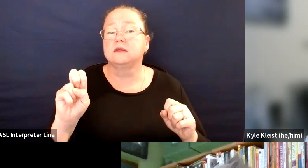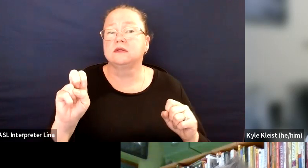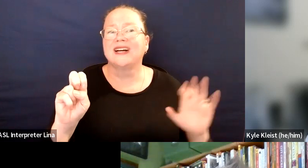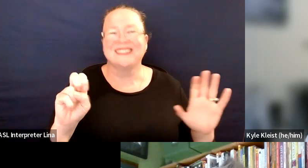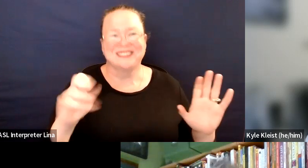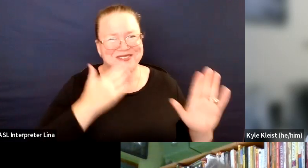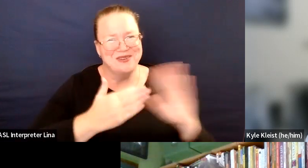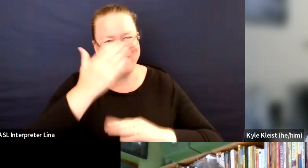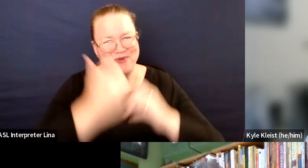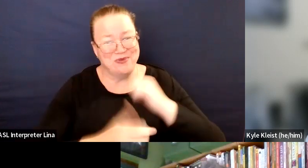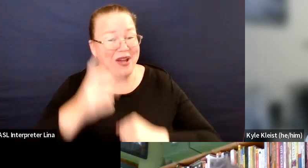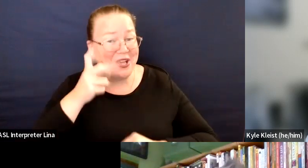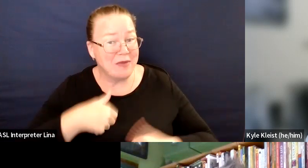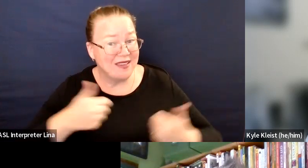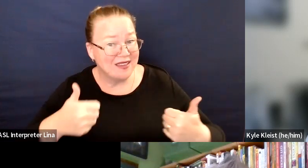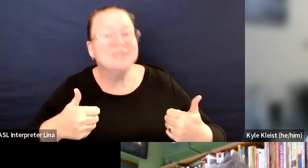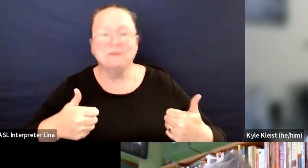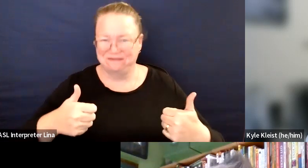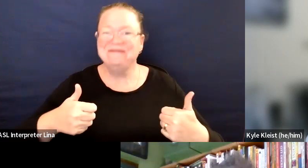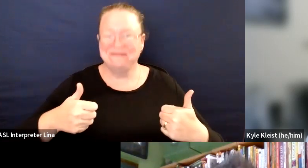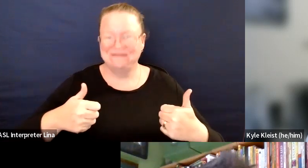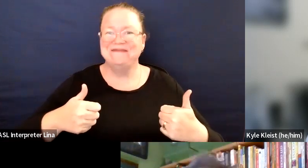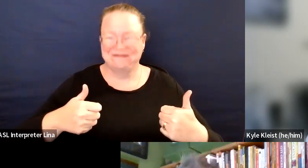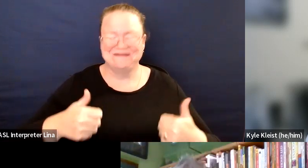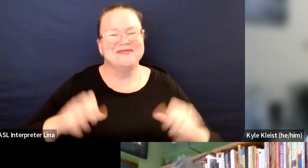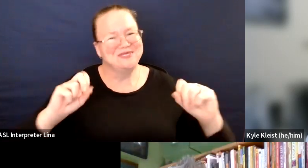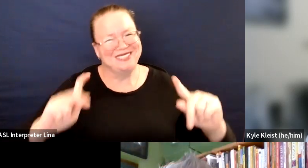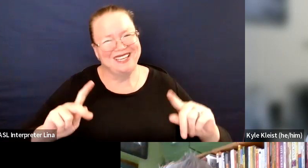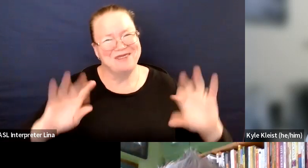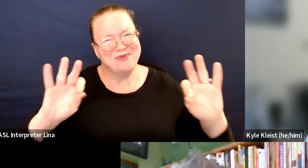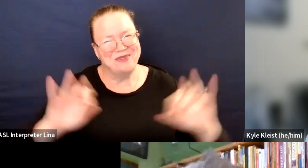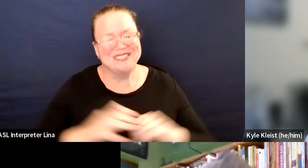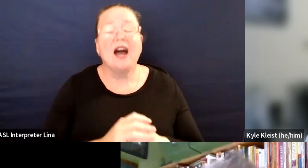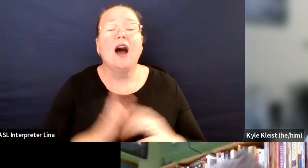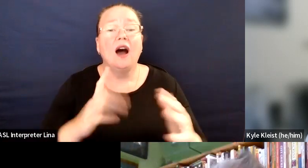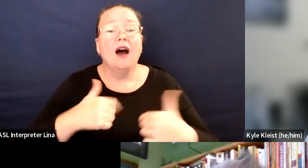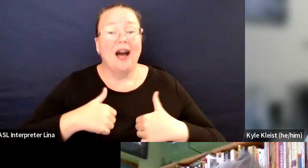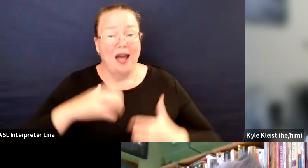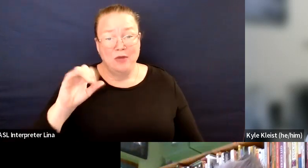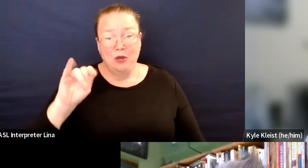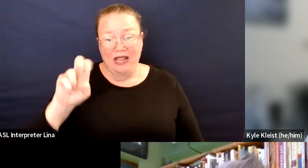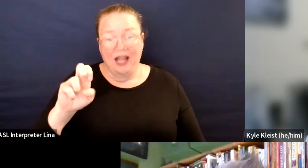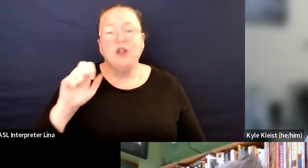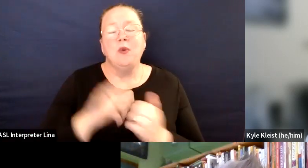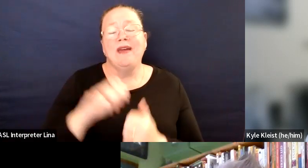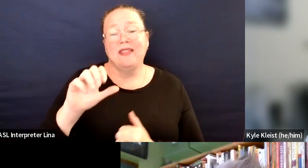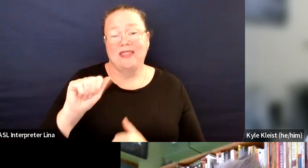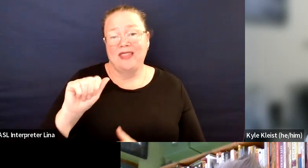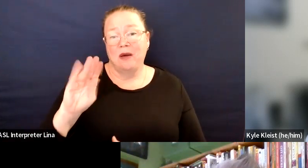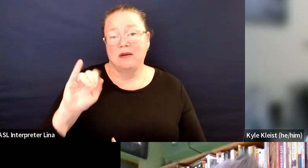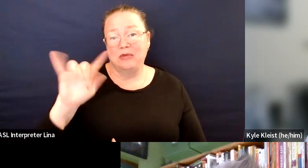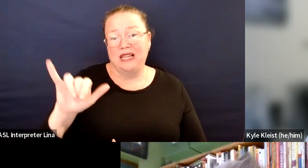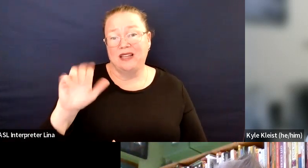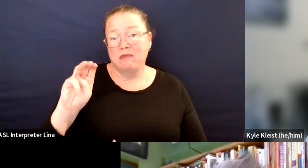Good morning, everyone. Can you hear me okay? Yes. Yes. Hello. Perfect. I am Caroline with Ability Montana,